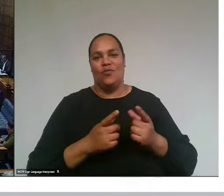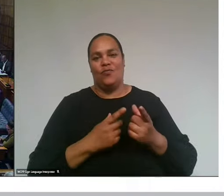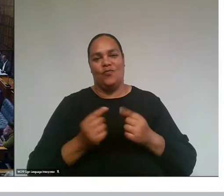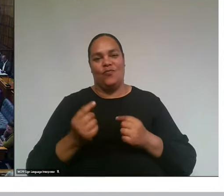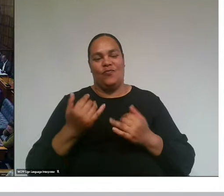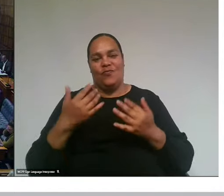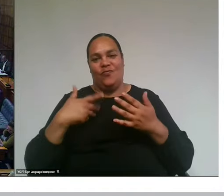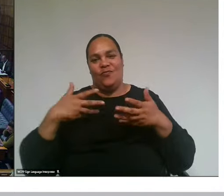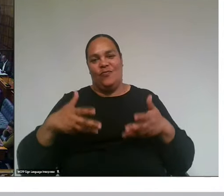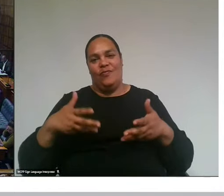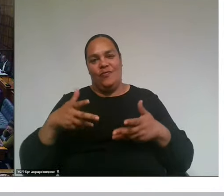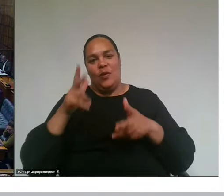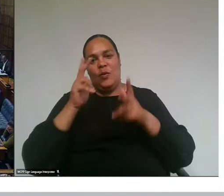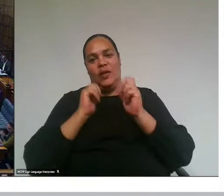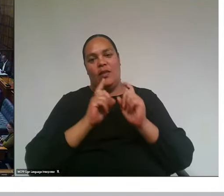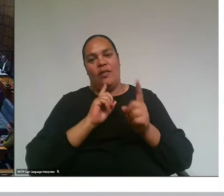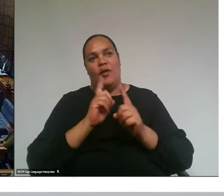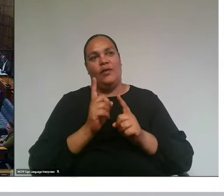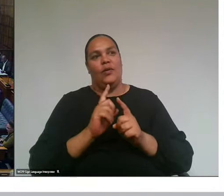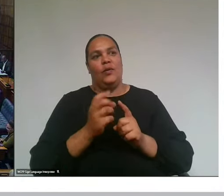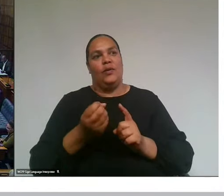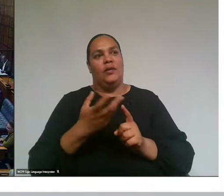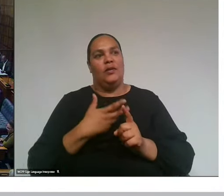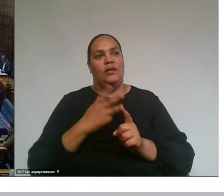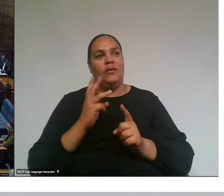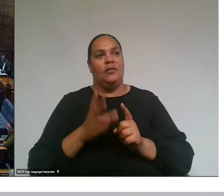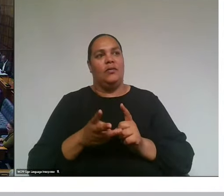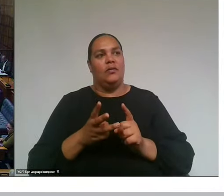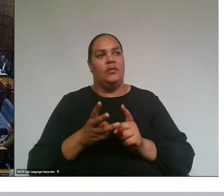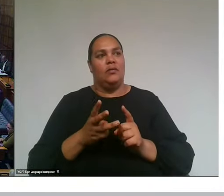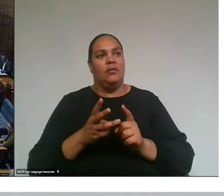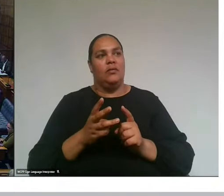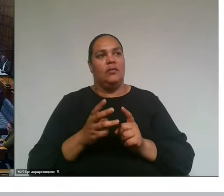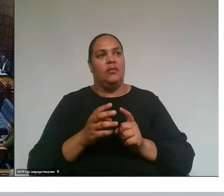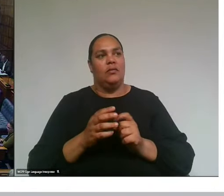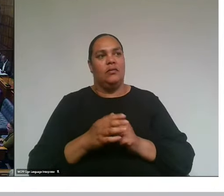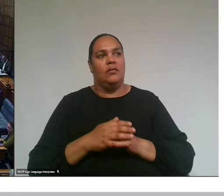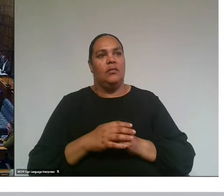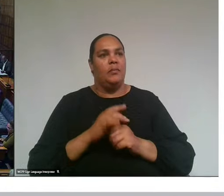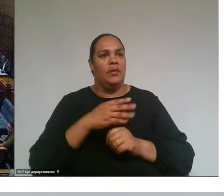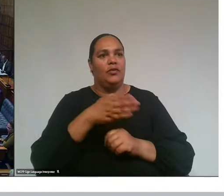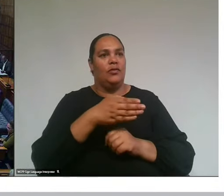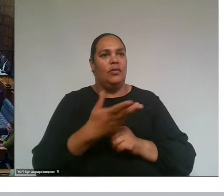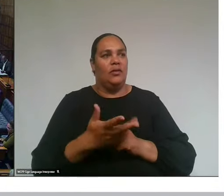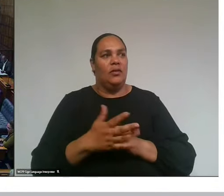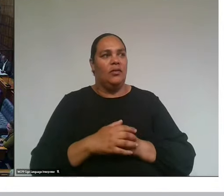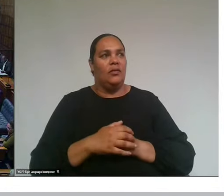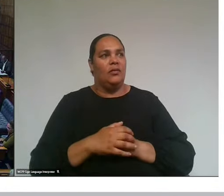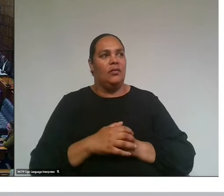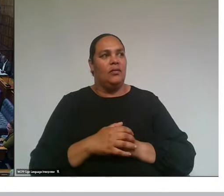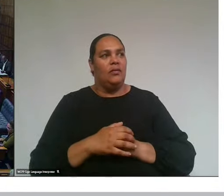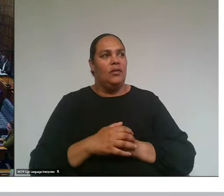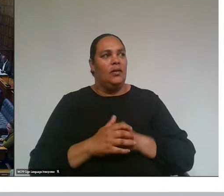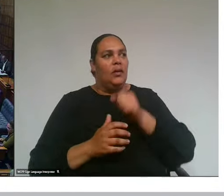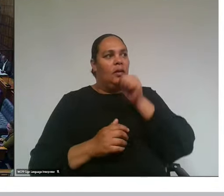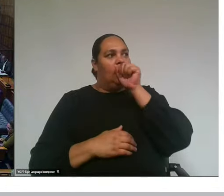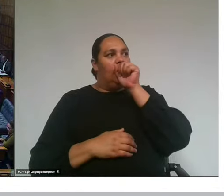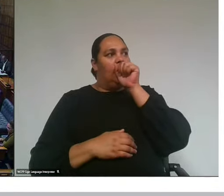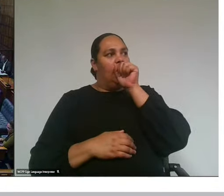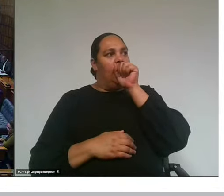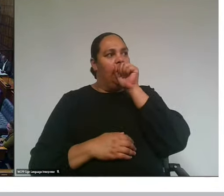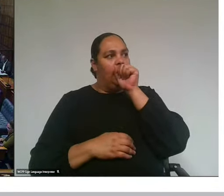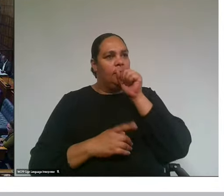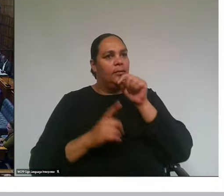hear on the answers that are going to be given on the as I think honorable SE has